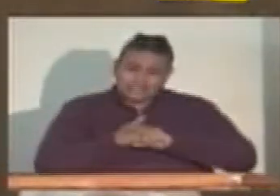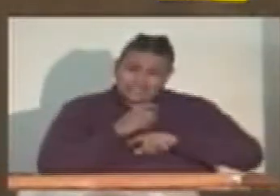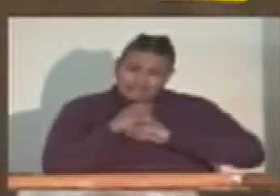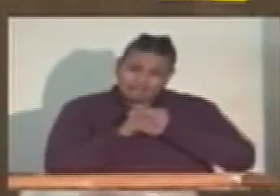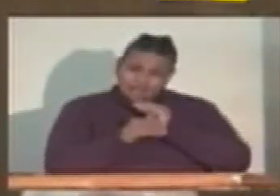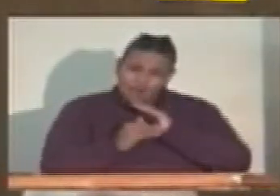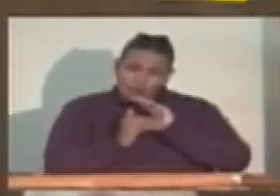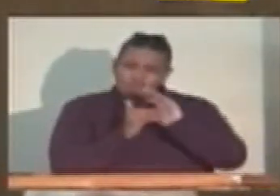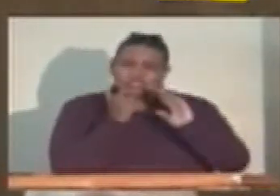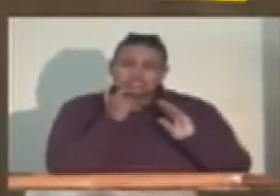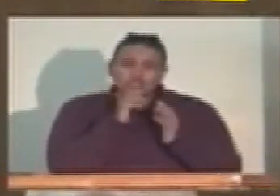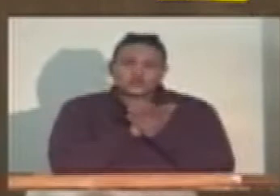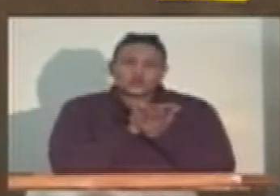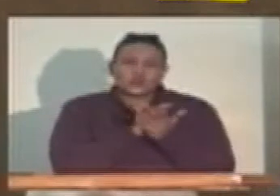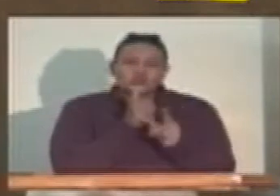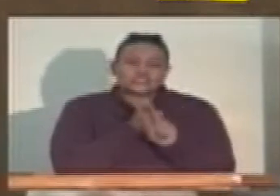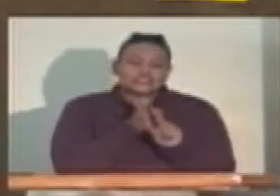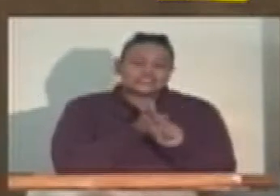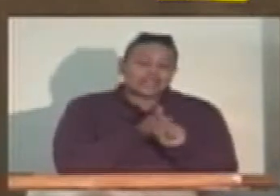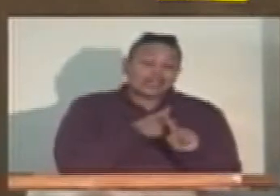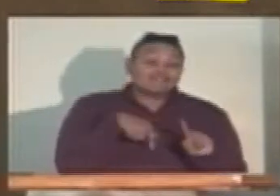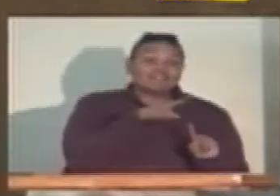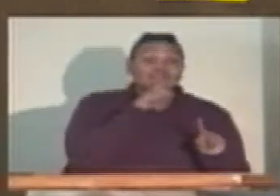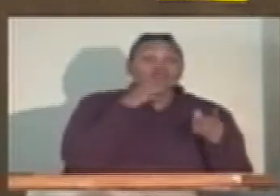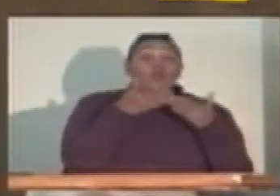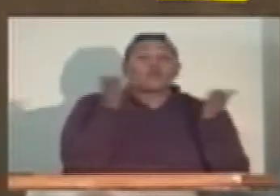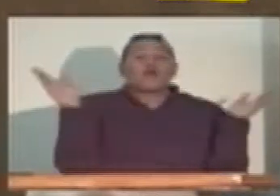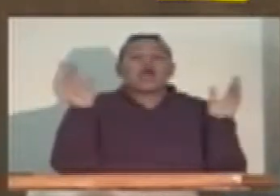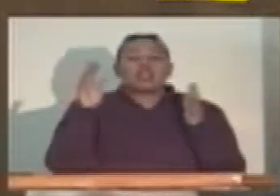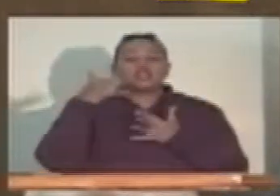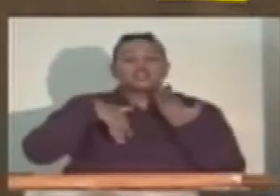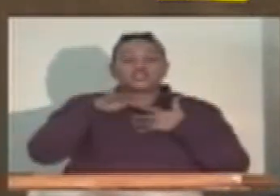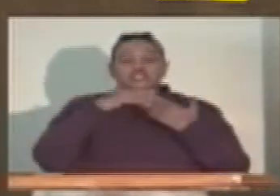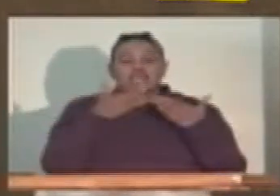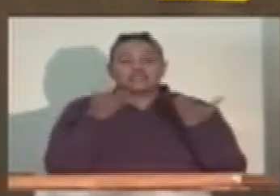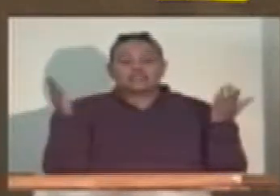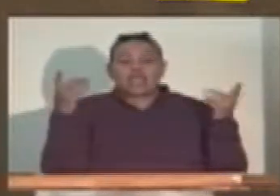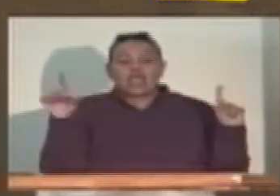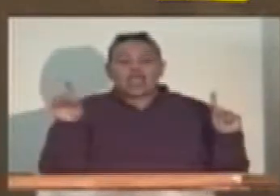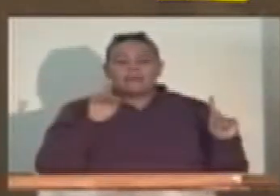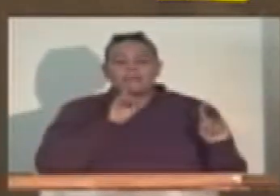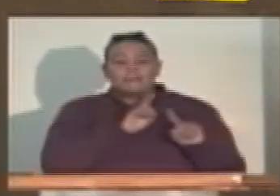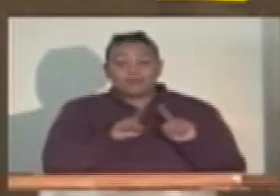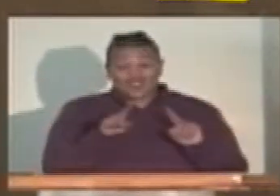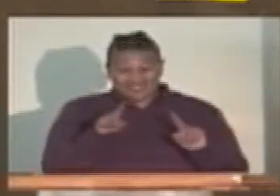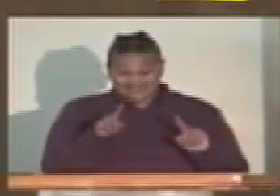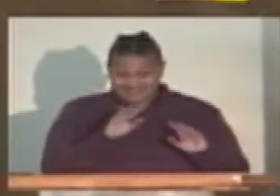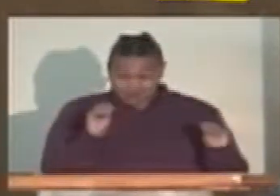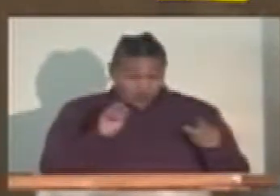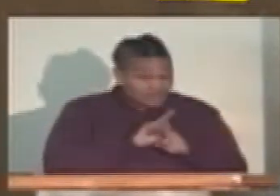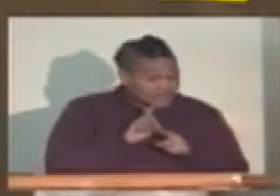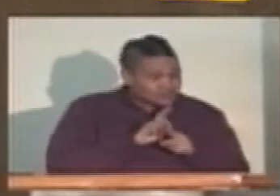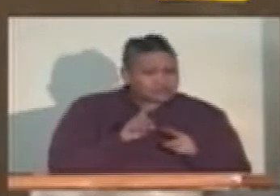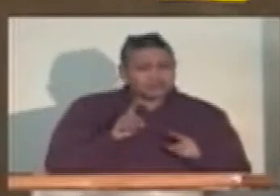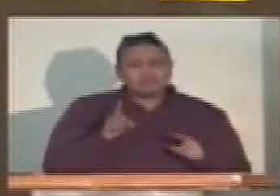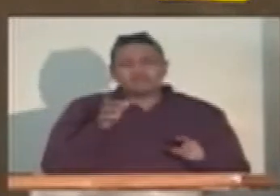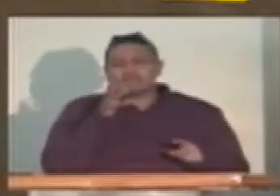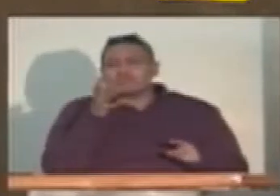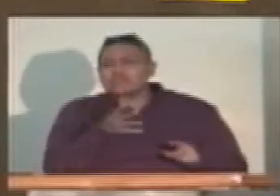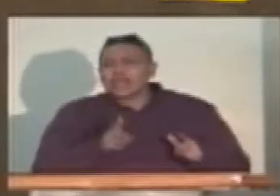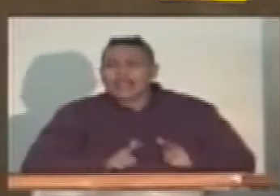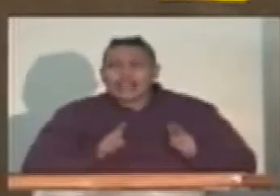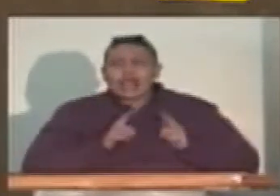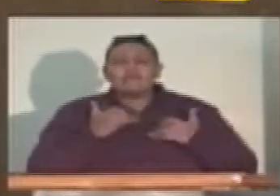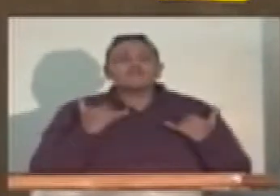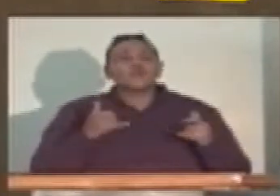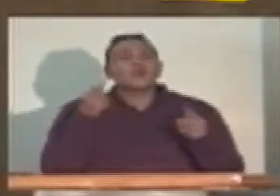often said that the school is a microcosm of the wider society, and the rampant indiscipline, the lack of regard for life is now